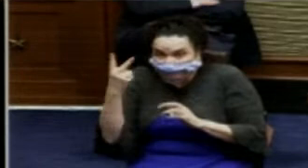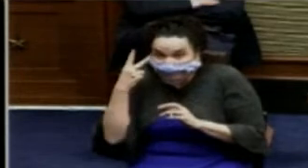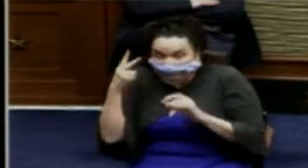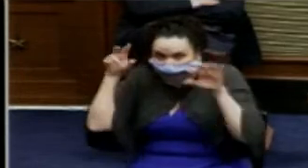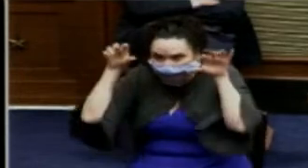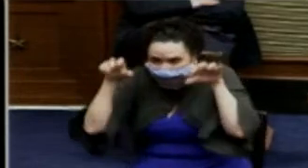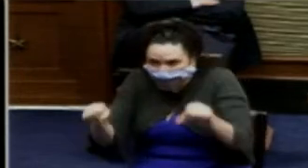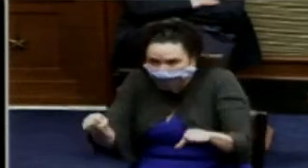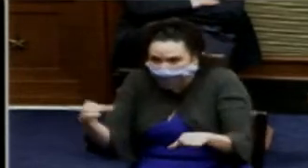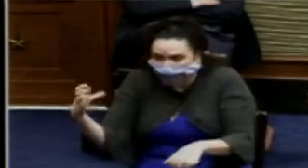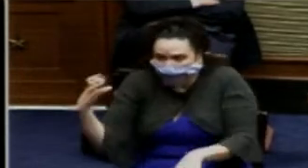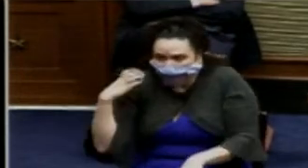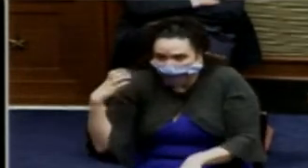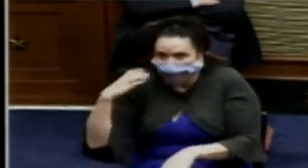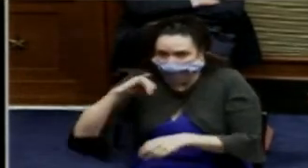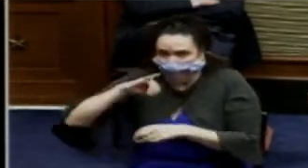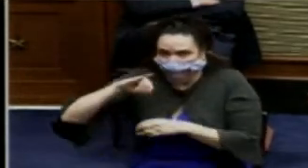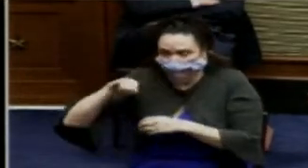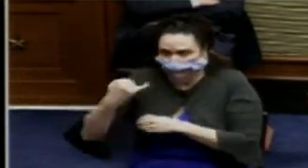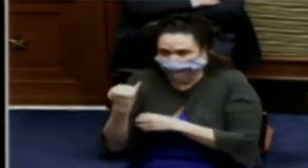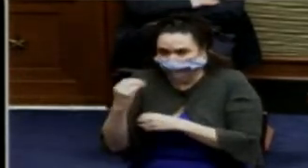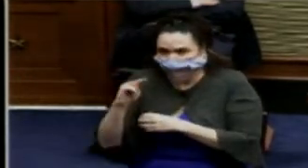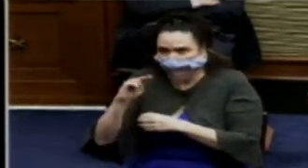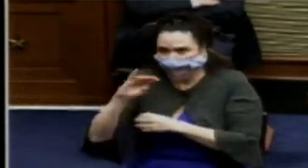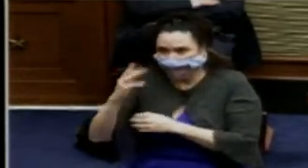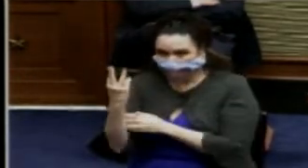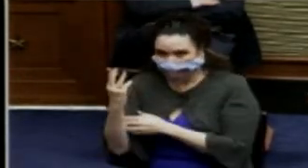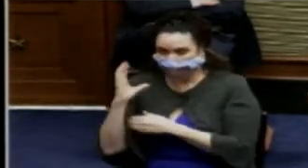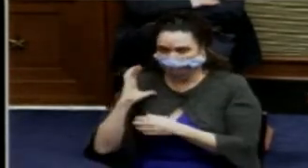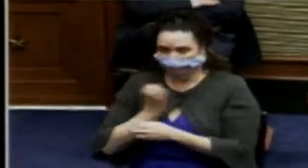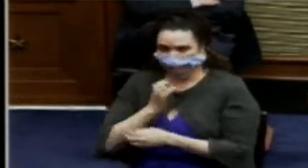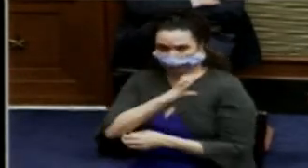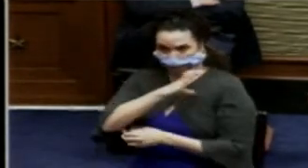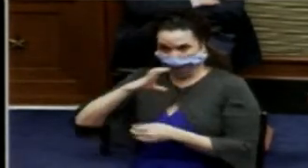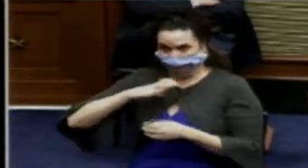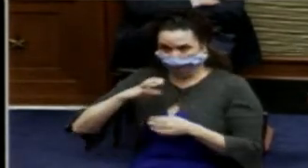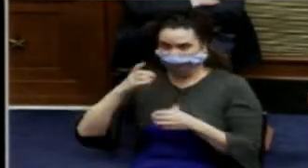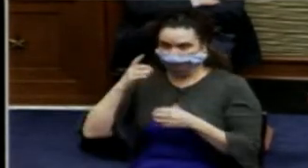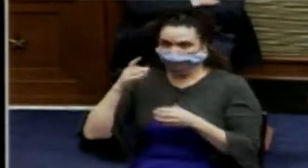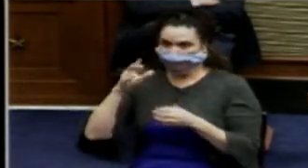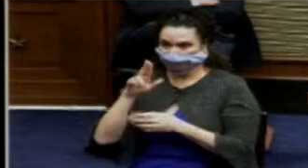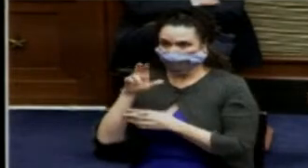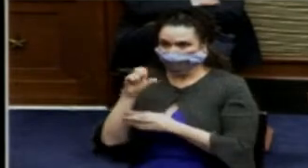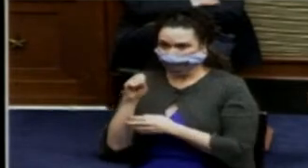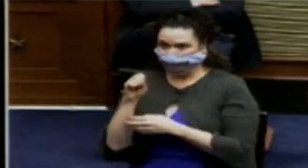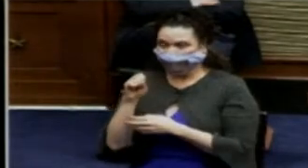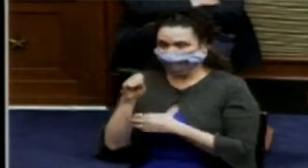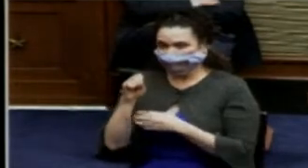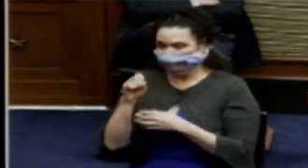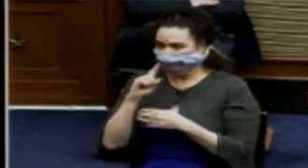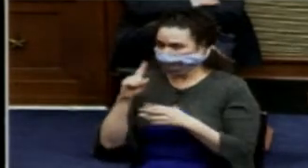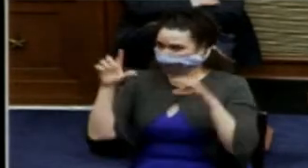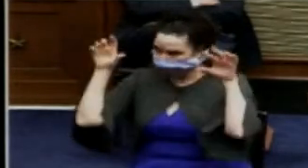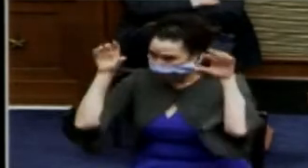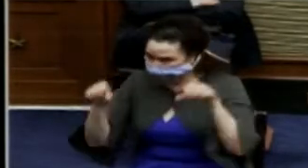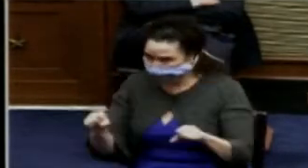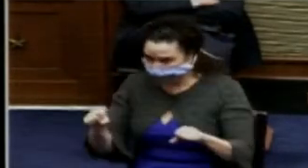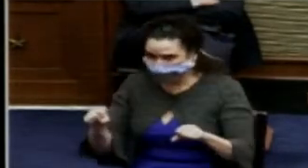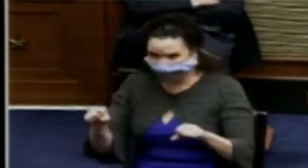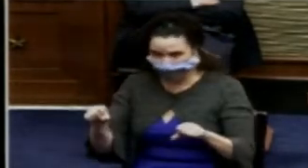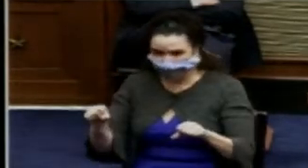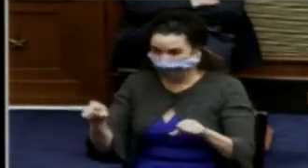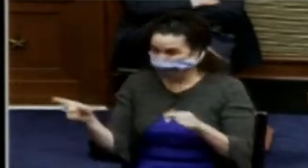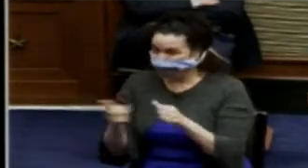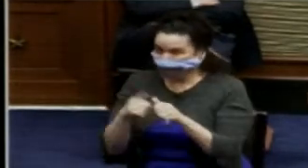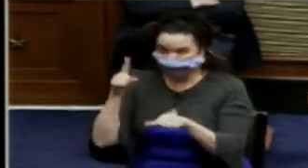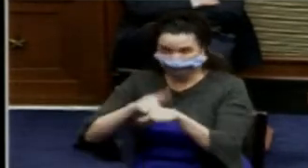January 6th, in which our Congress of the United States was virtually overthrown the first time since